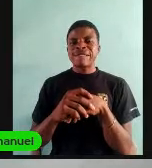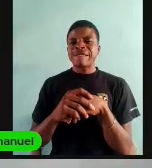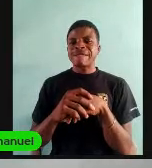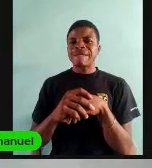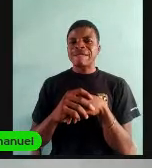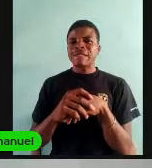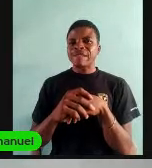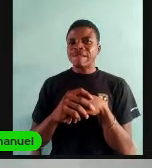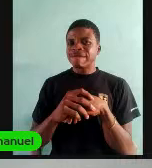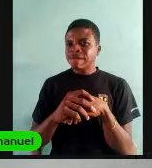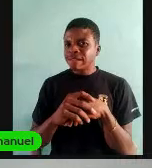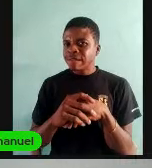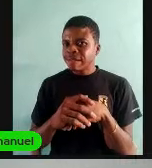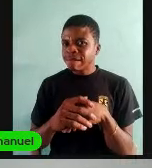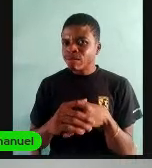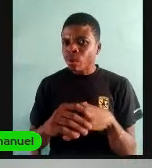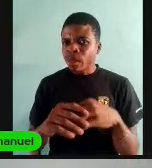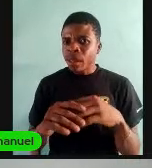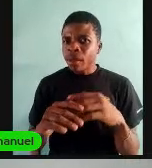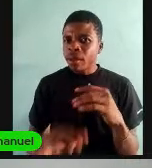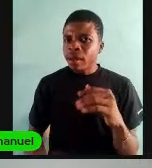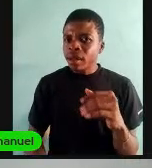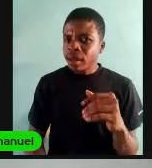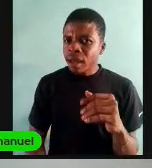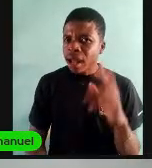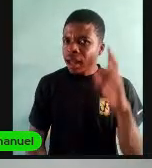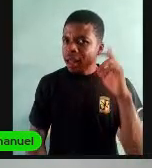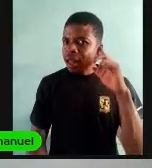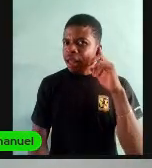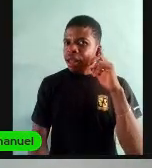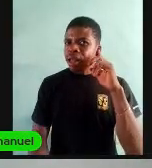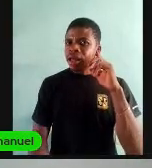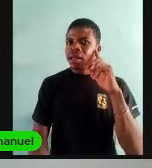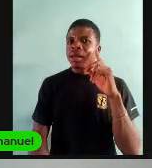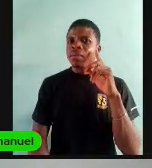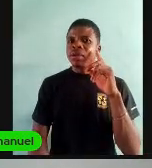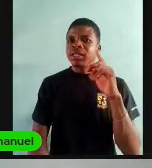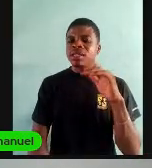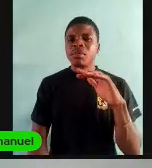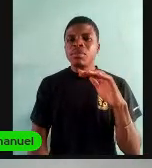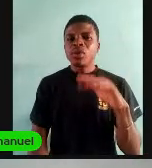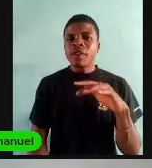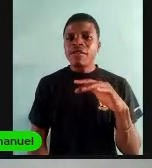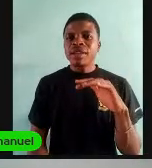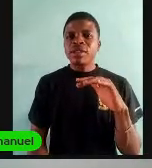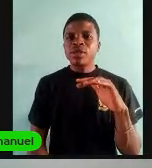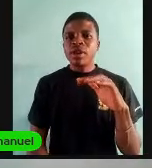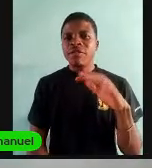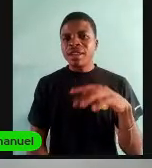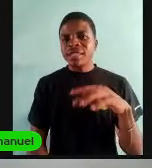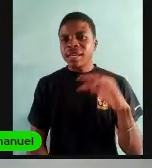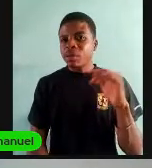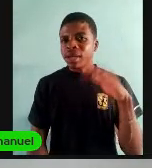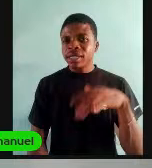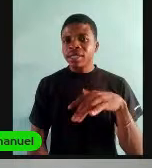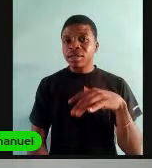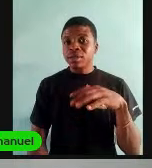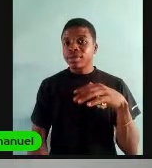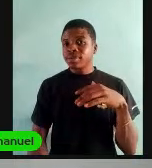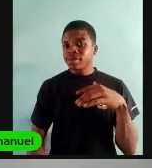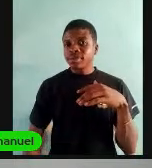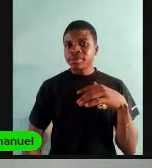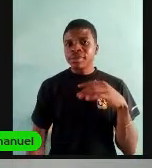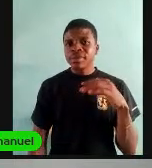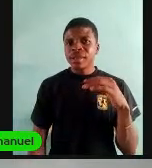want to build build an app that is with Apple iOS and You are fast and I'm not getting